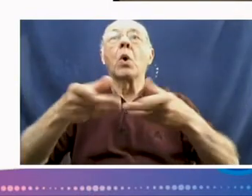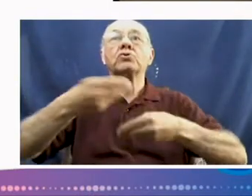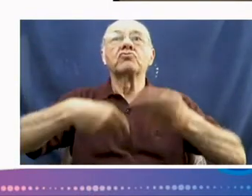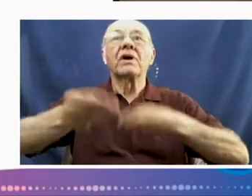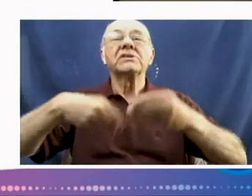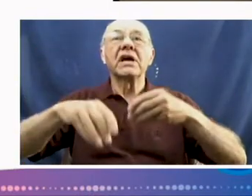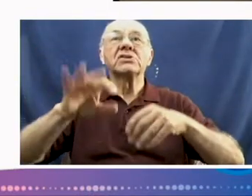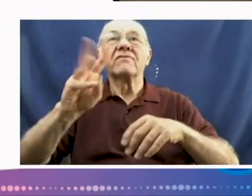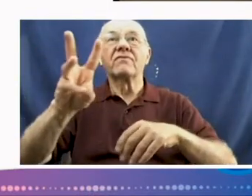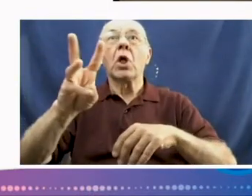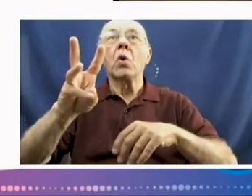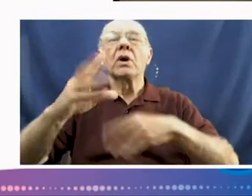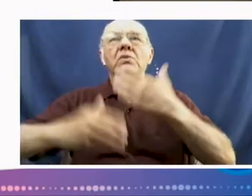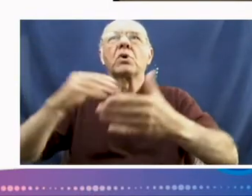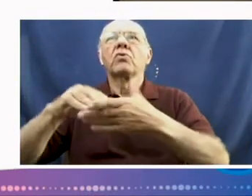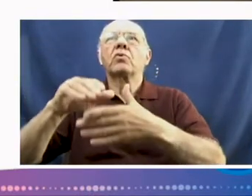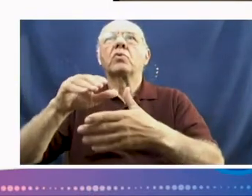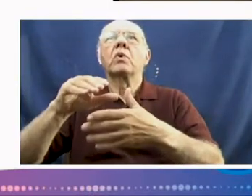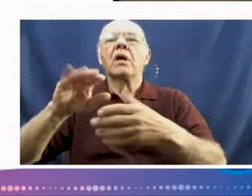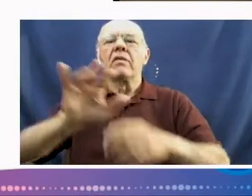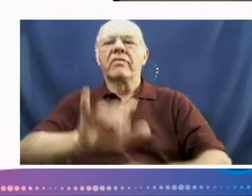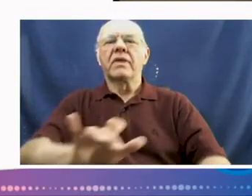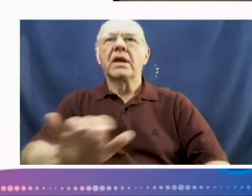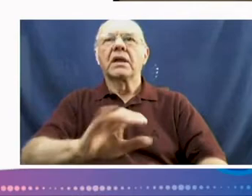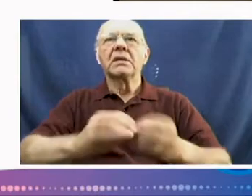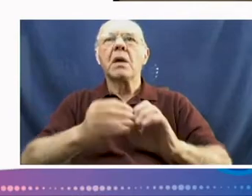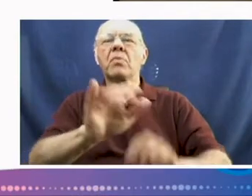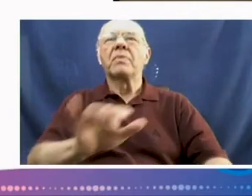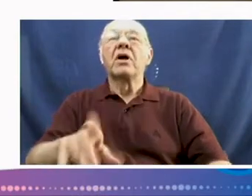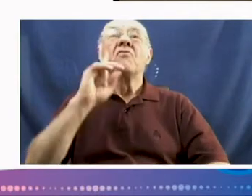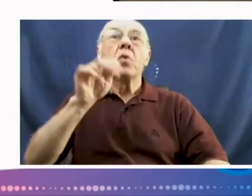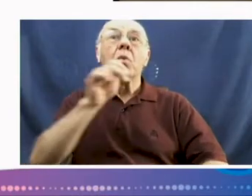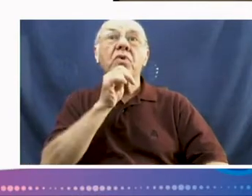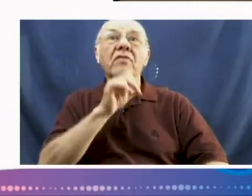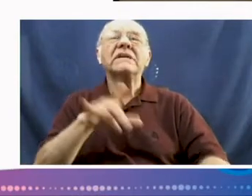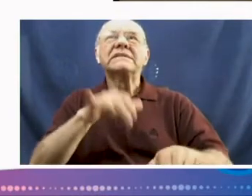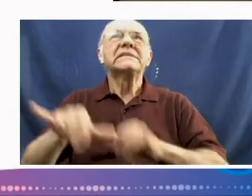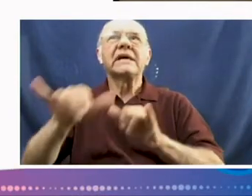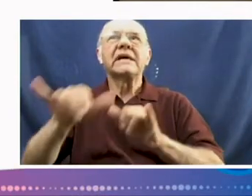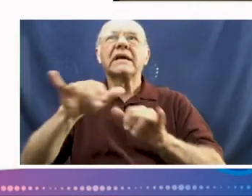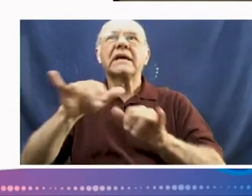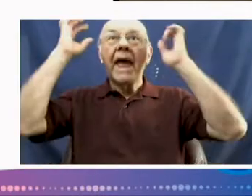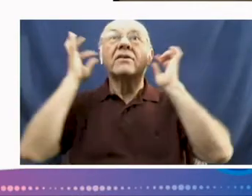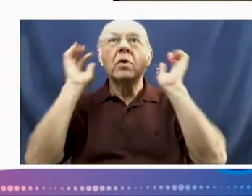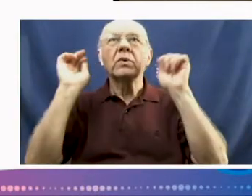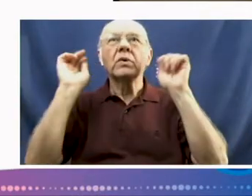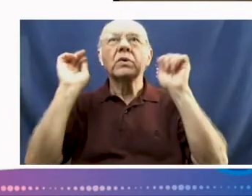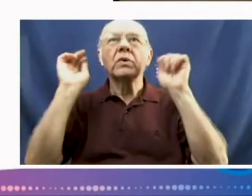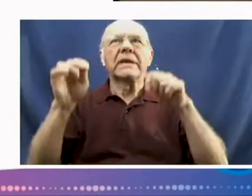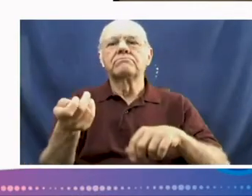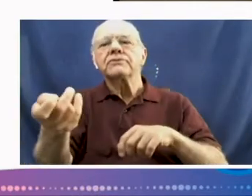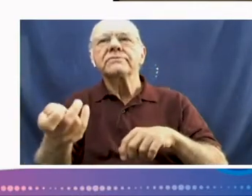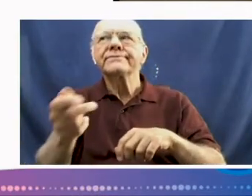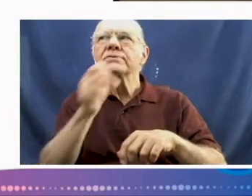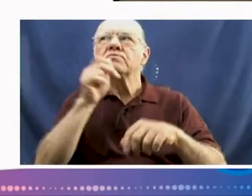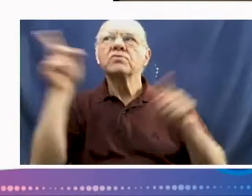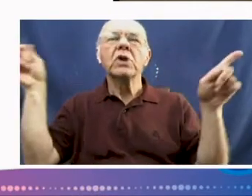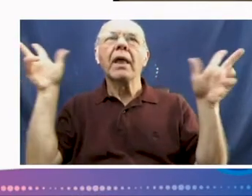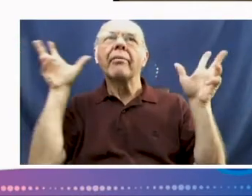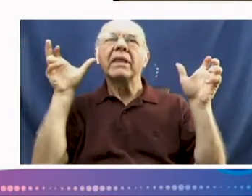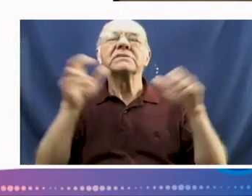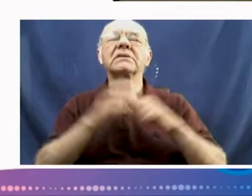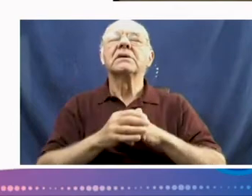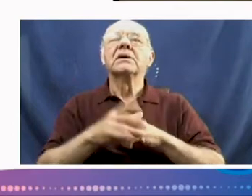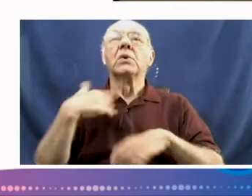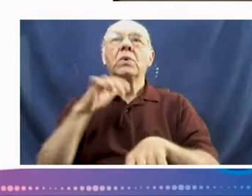the numeric pin pad. For privacy, standardized headphone jack is provided. We work with the